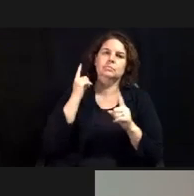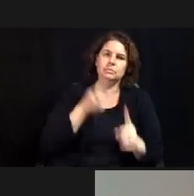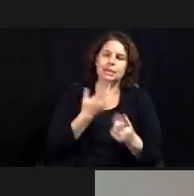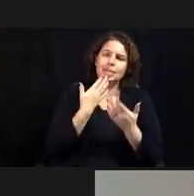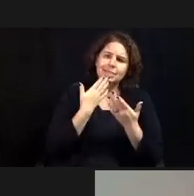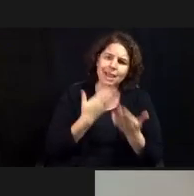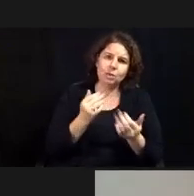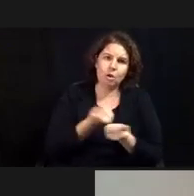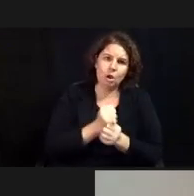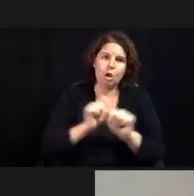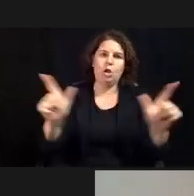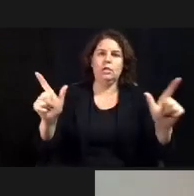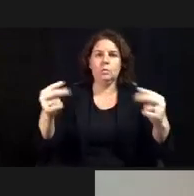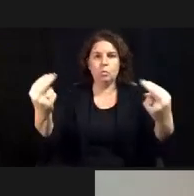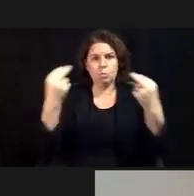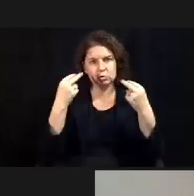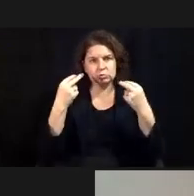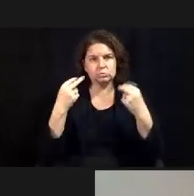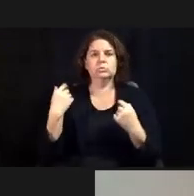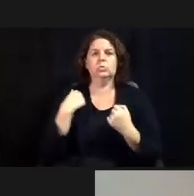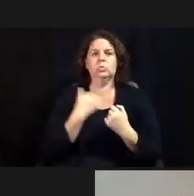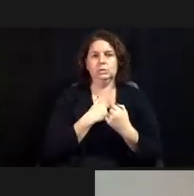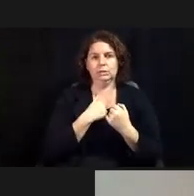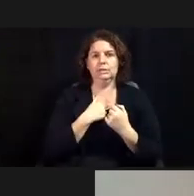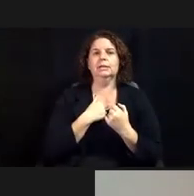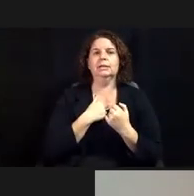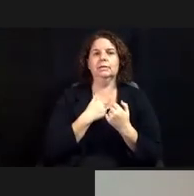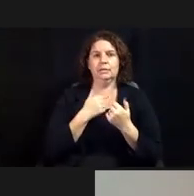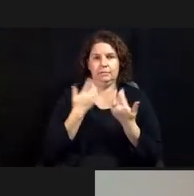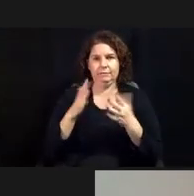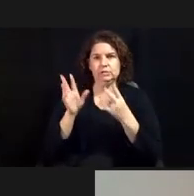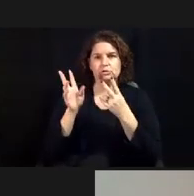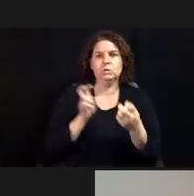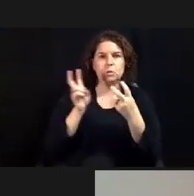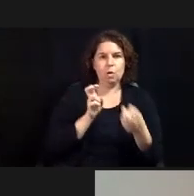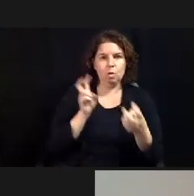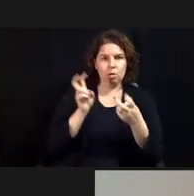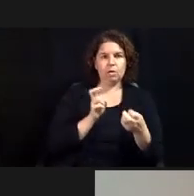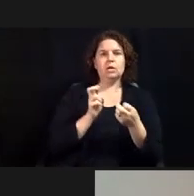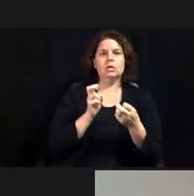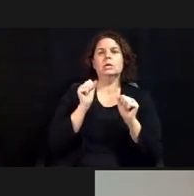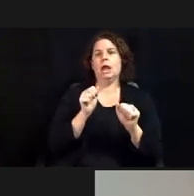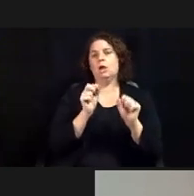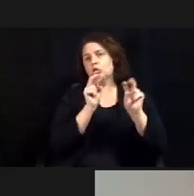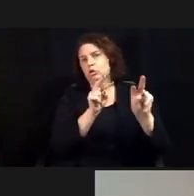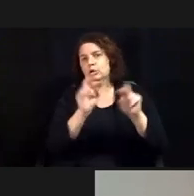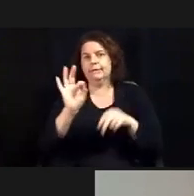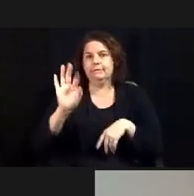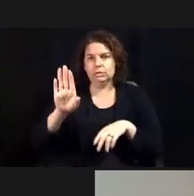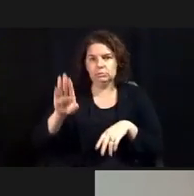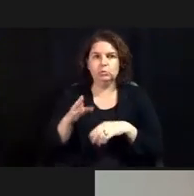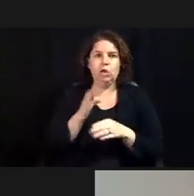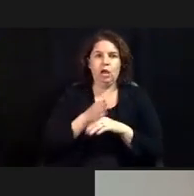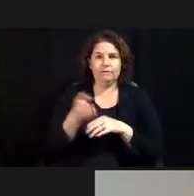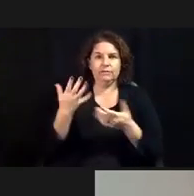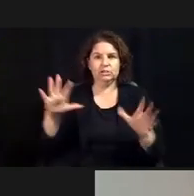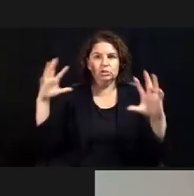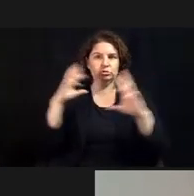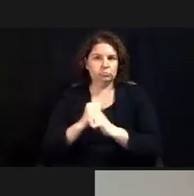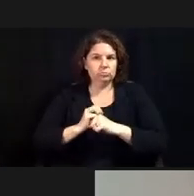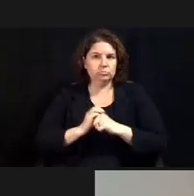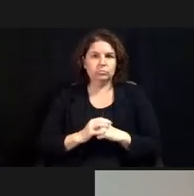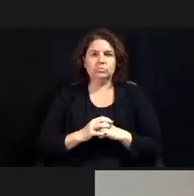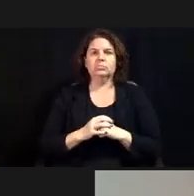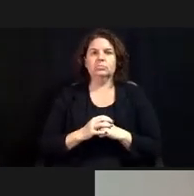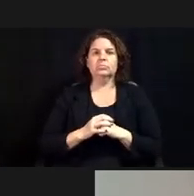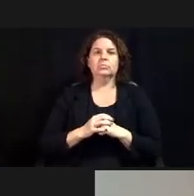was recorded and it will be available on demand on Facebook immediately after the conclusion of this broadcast. And English and Spanish